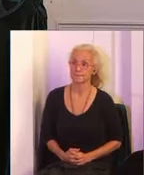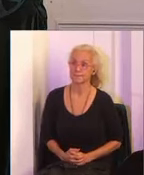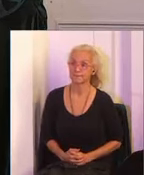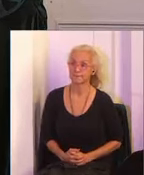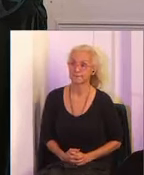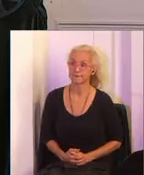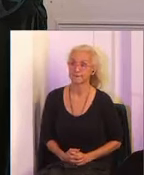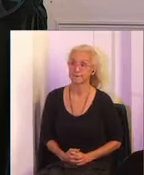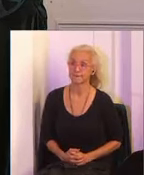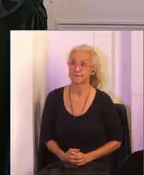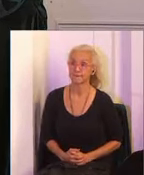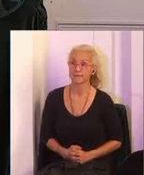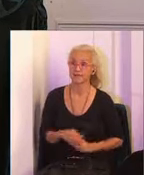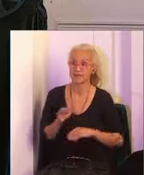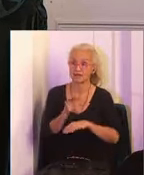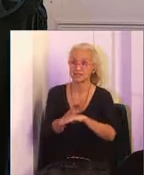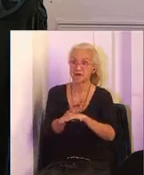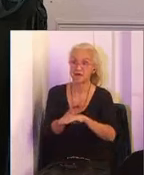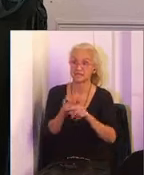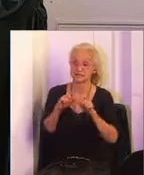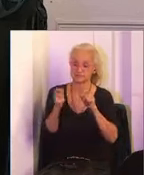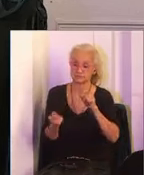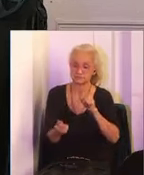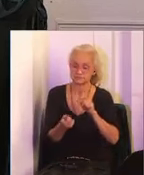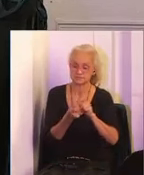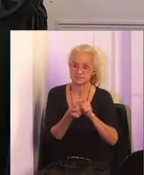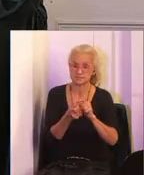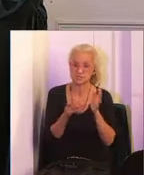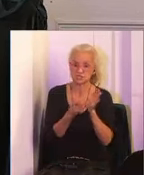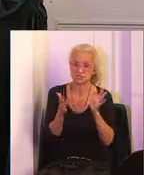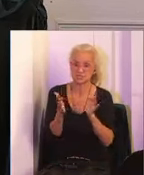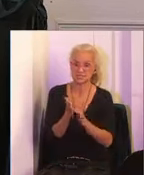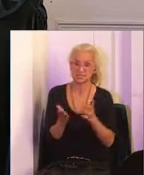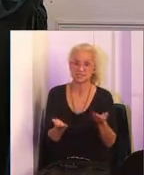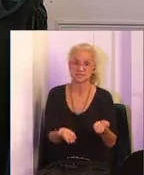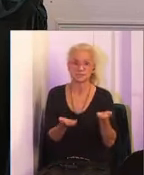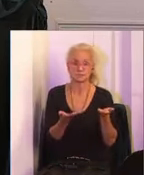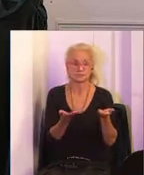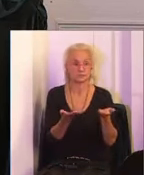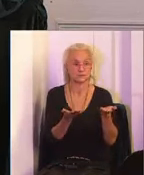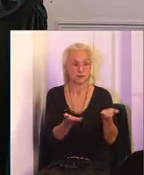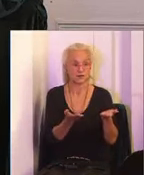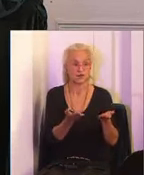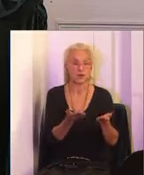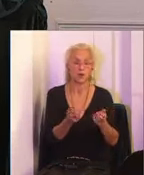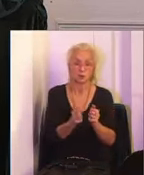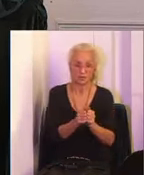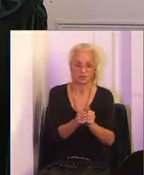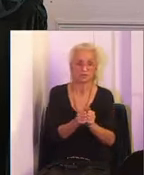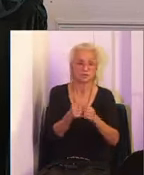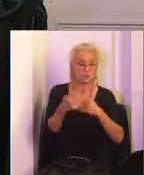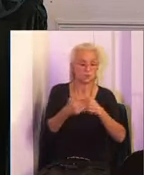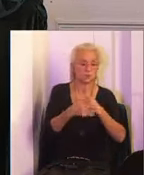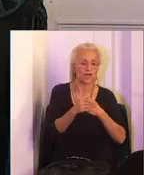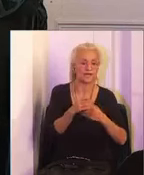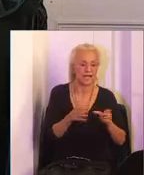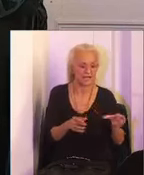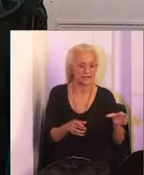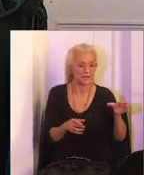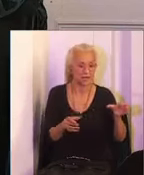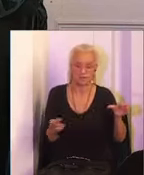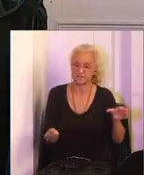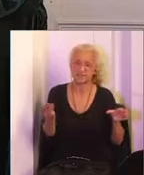On the night he was betrayed, Jesus presented his assets in bread and cup. He lifted this